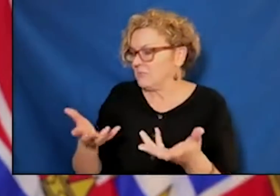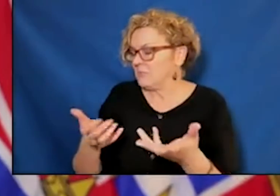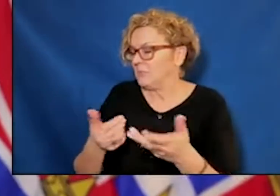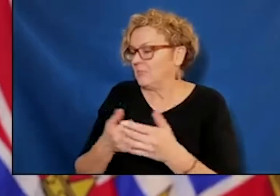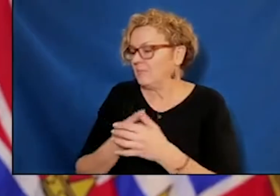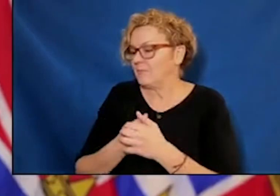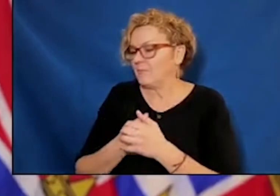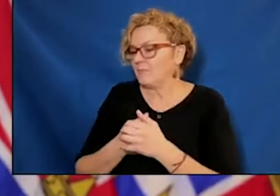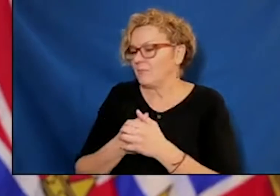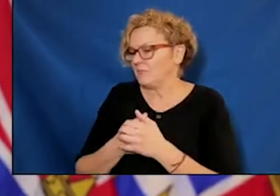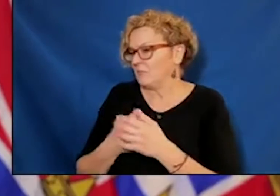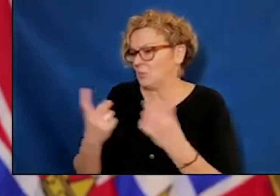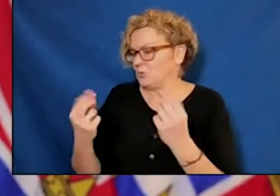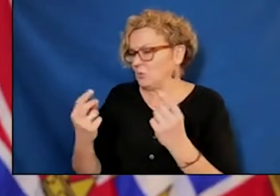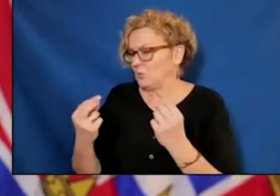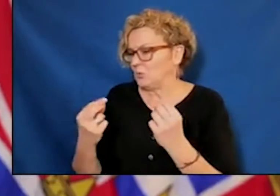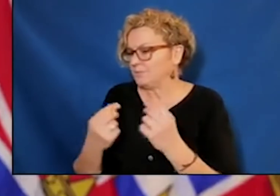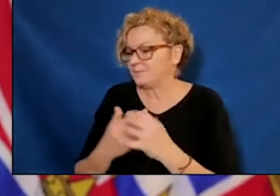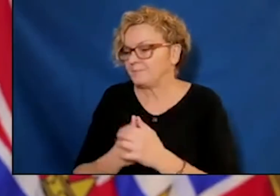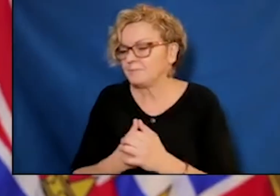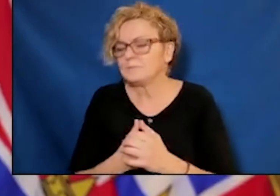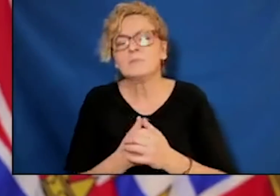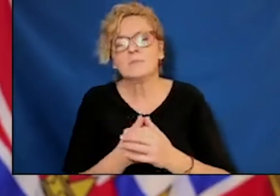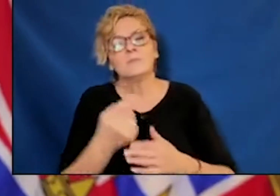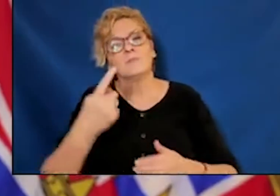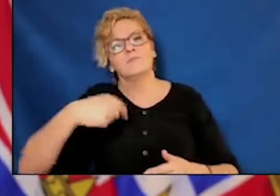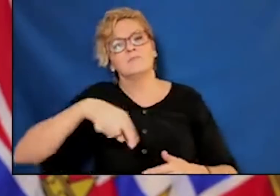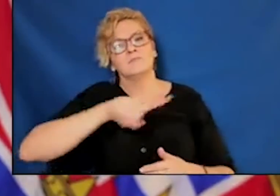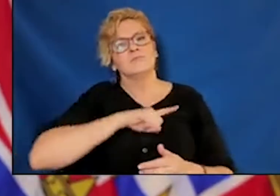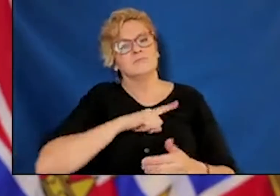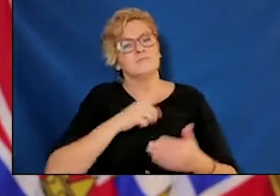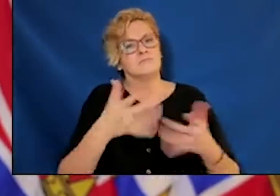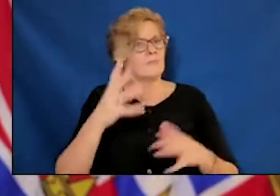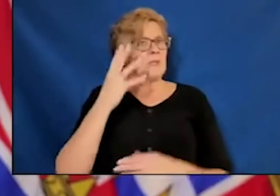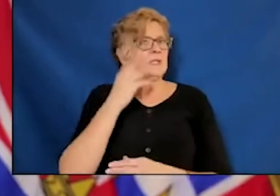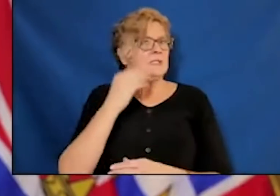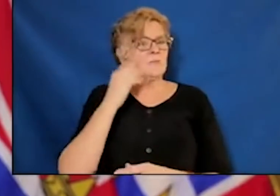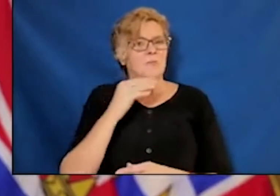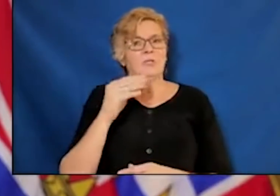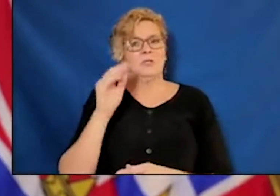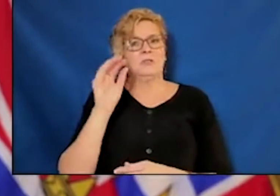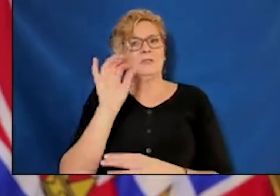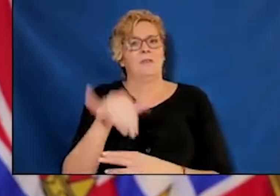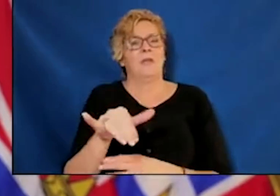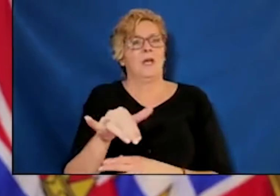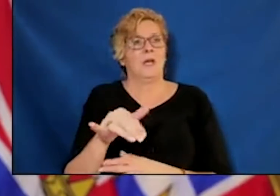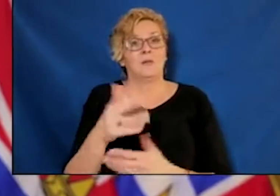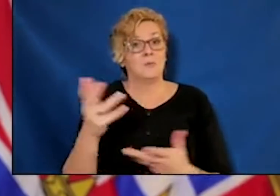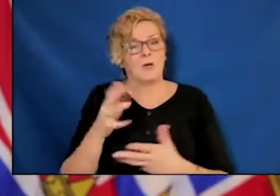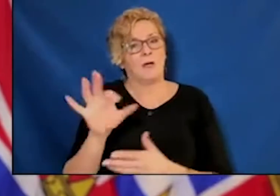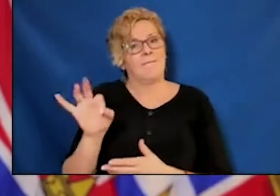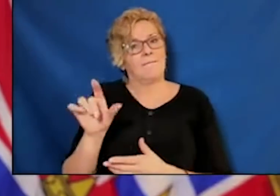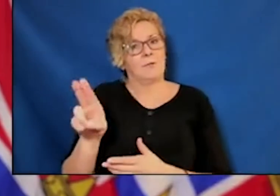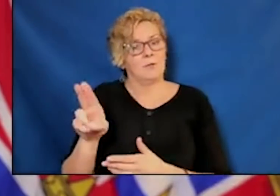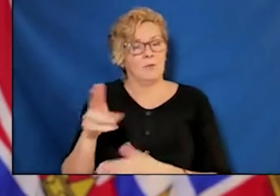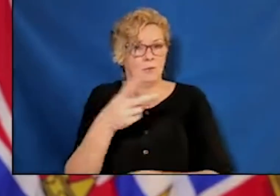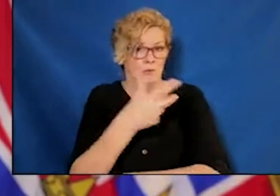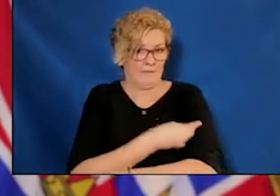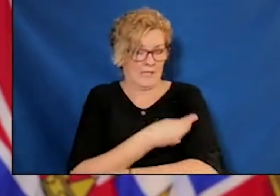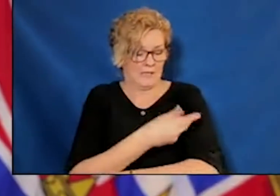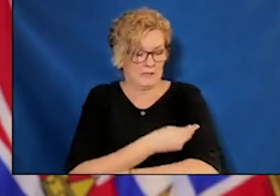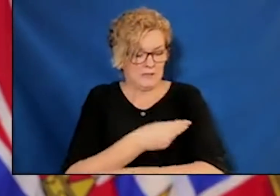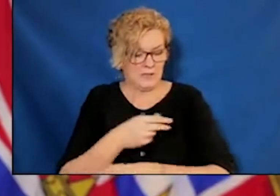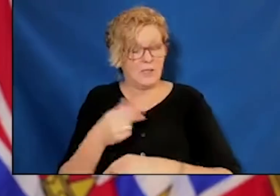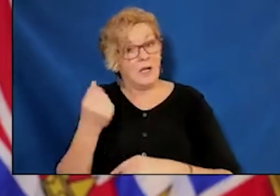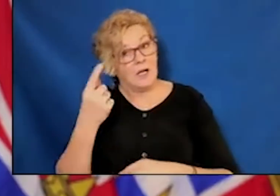every year, where it is so important for us as healthcare workers because we know that the influenza vaccine doesn't work